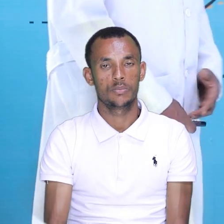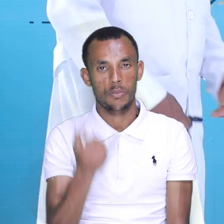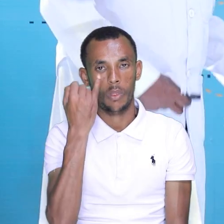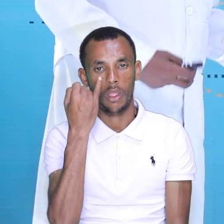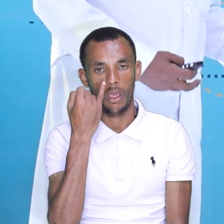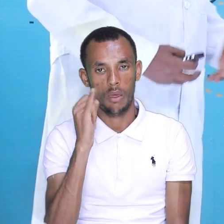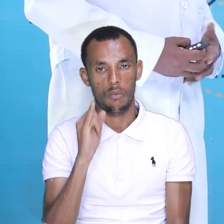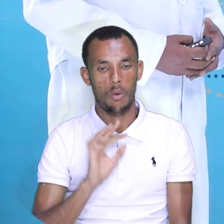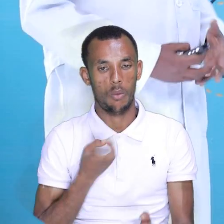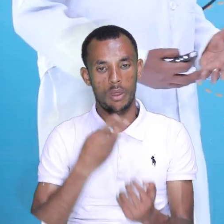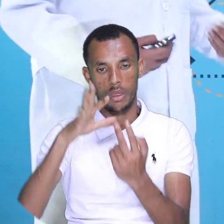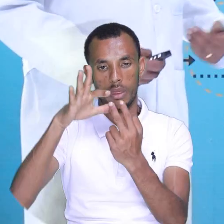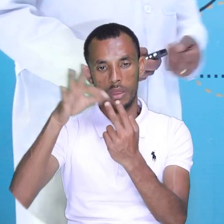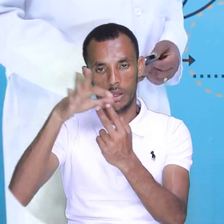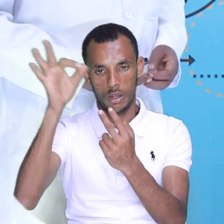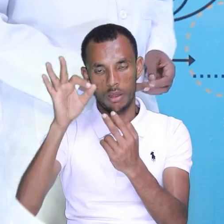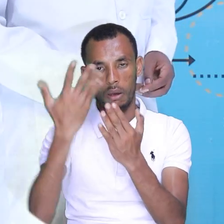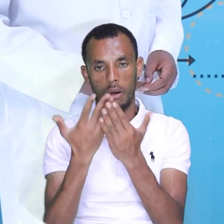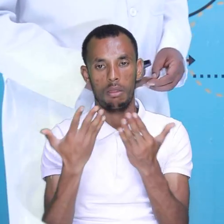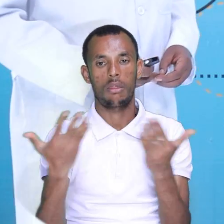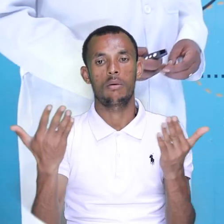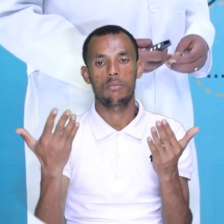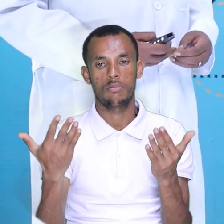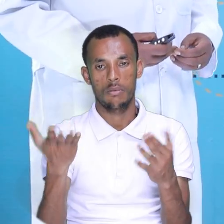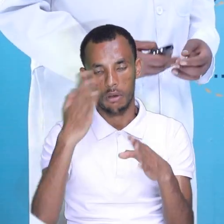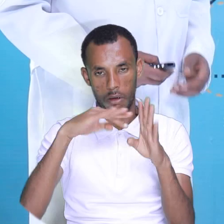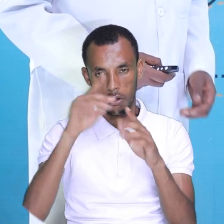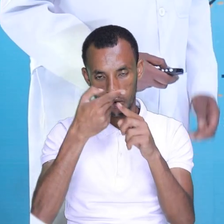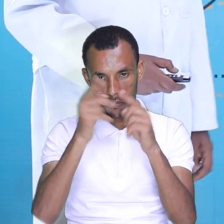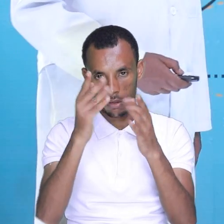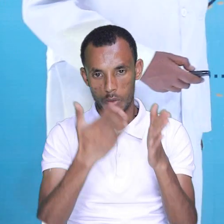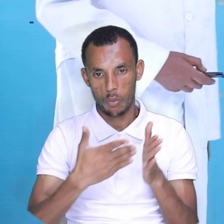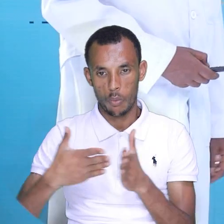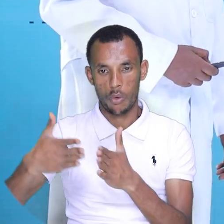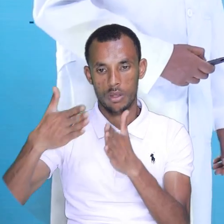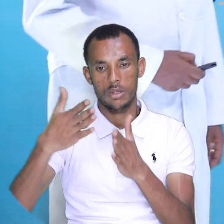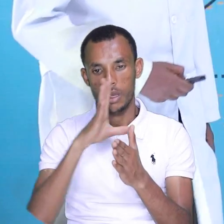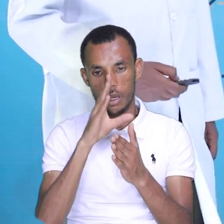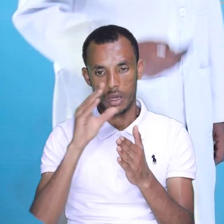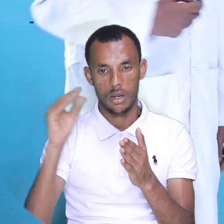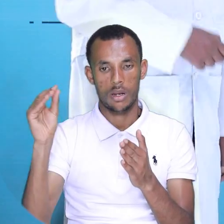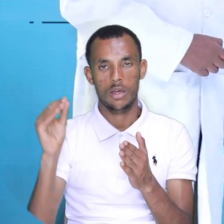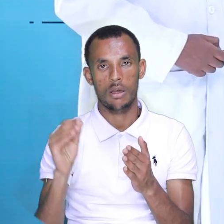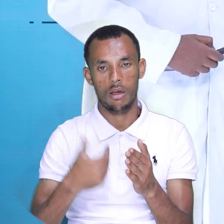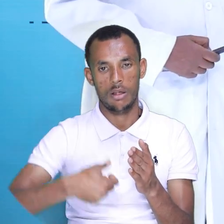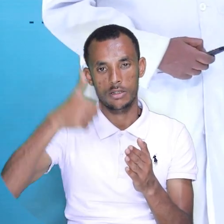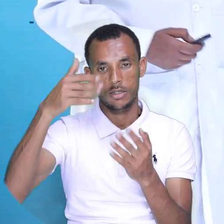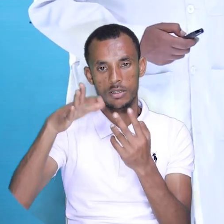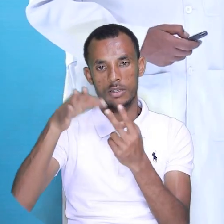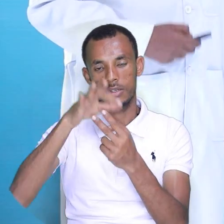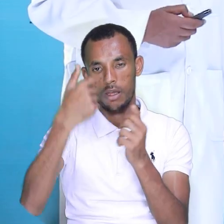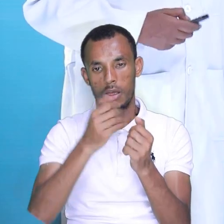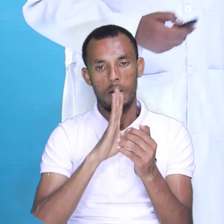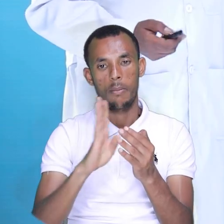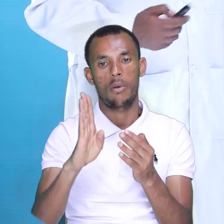If we select an item in any different ways, and another selection can be